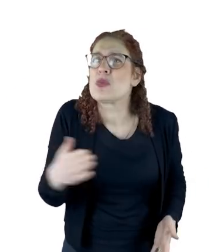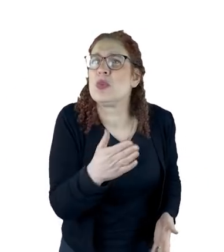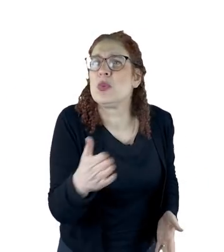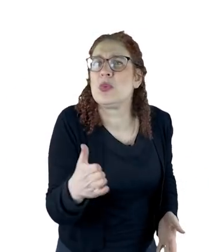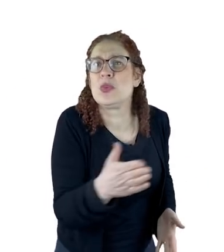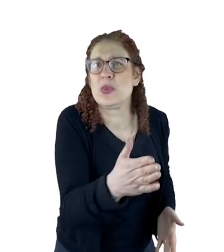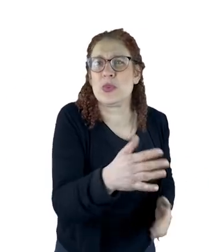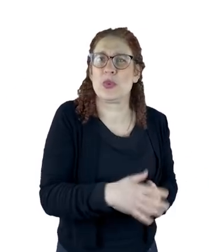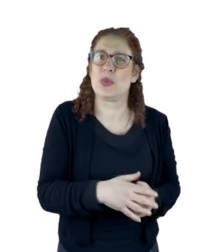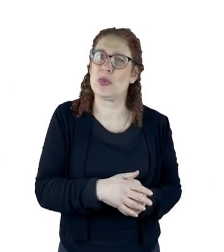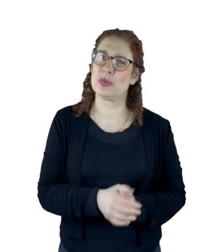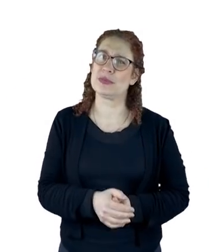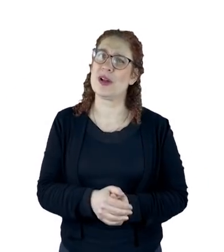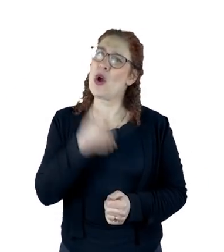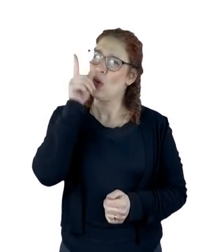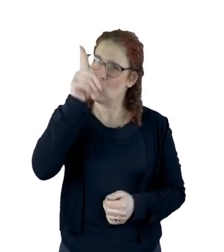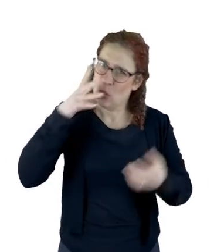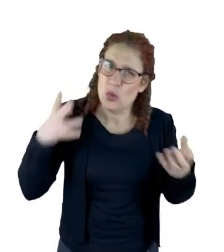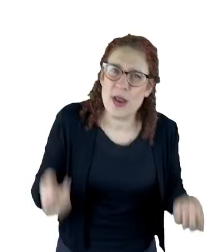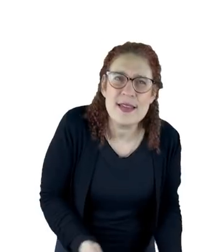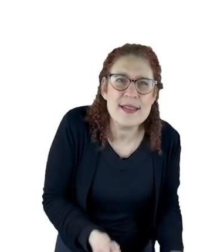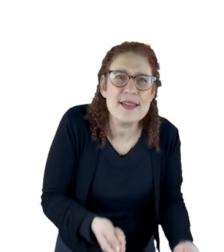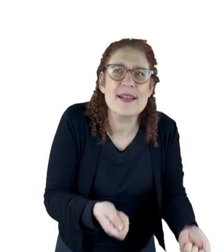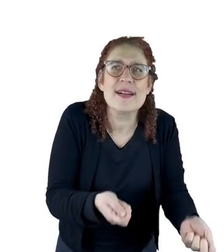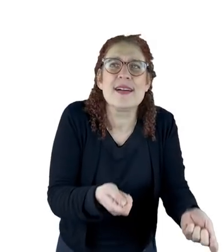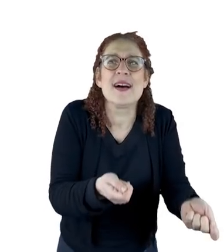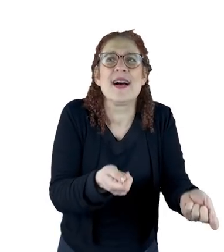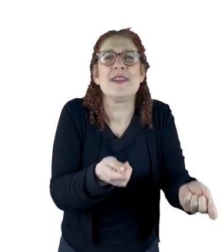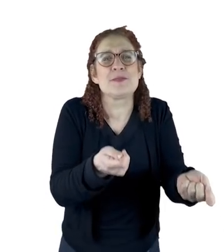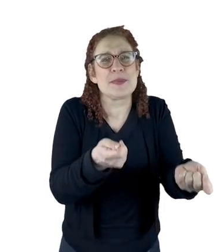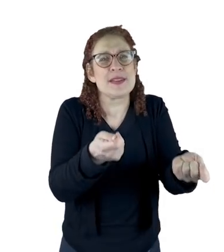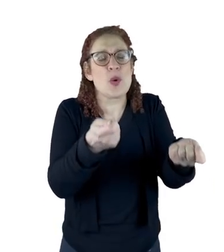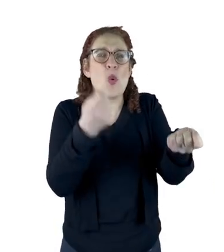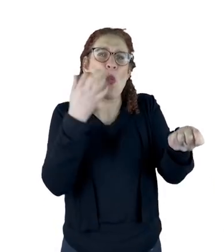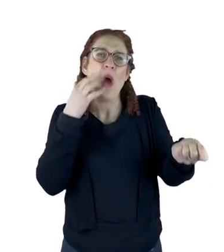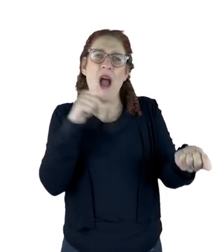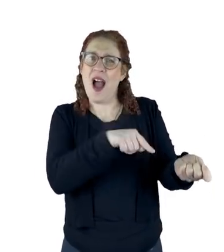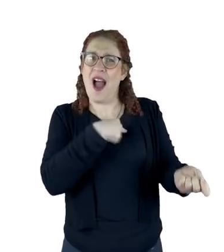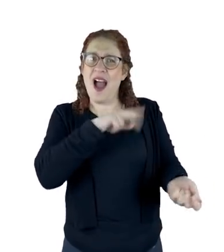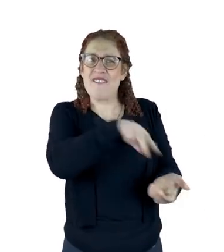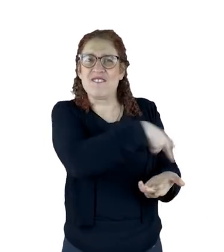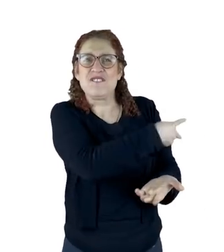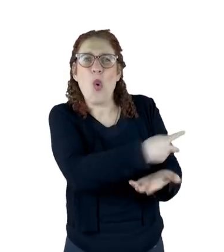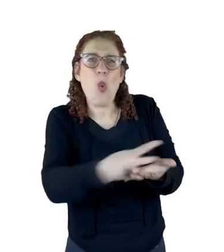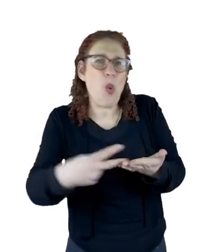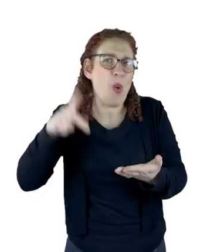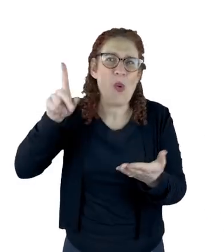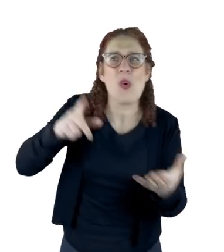Thank you.